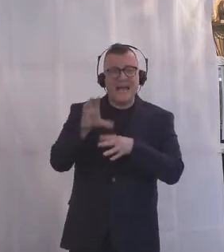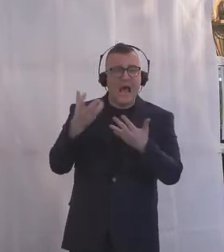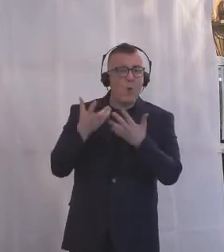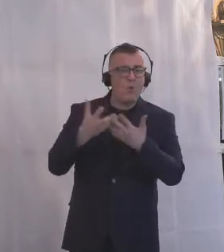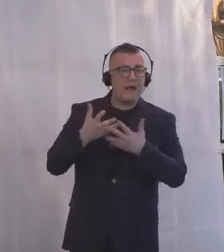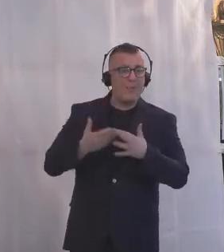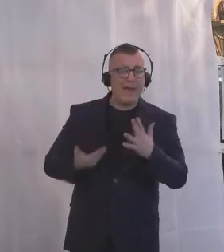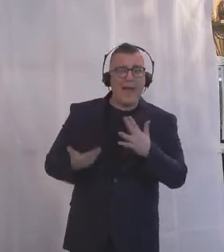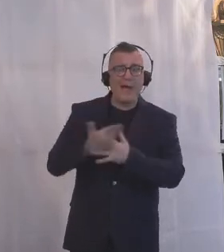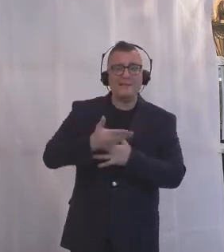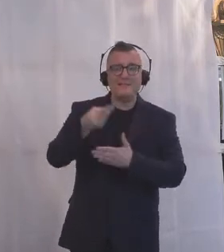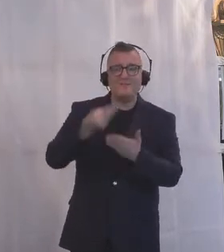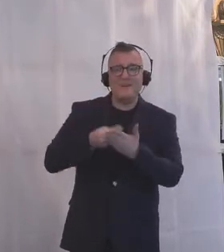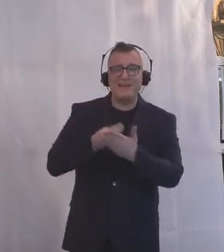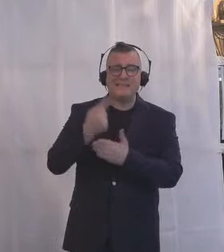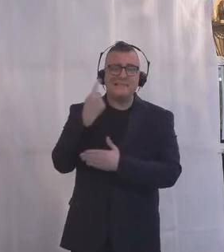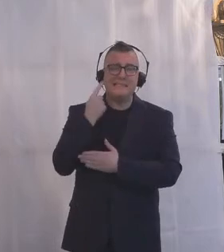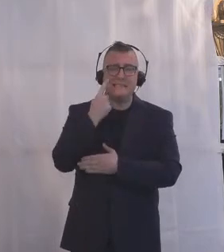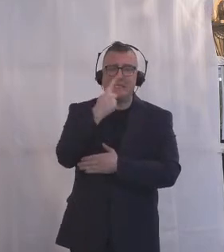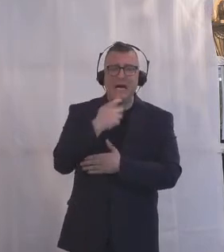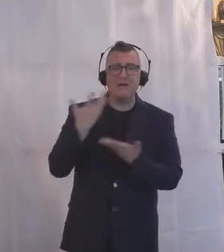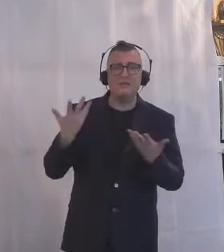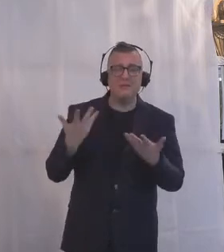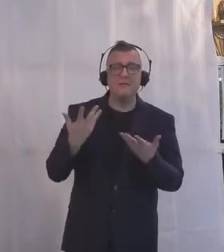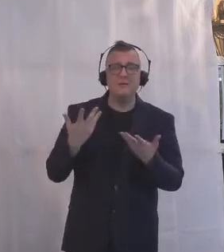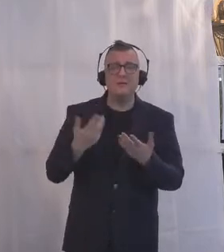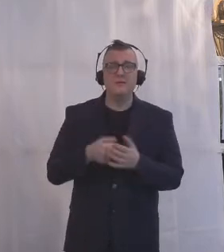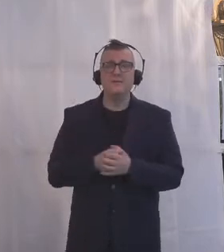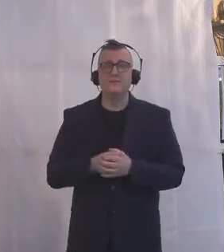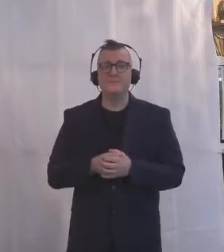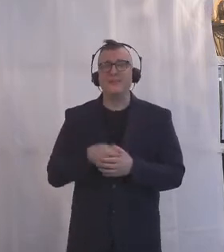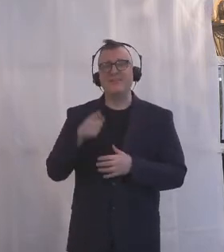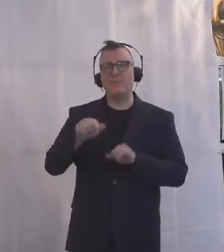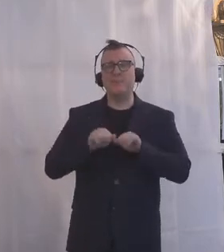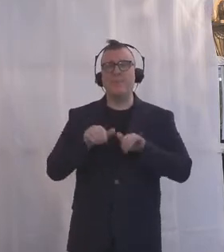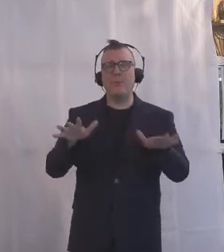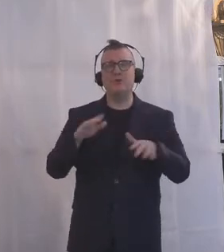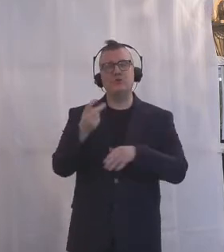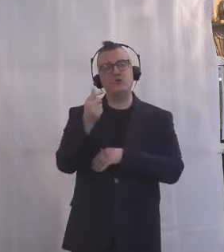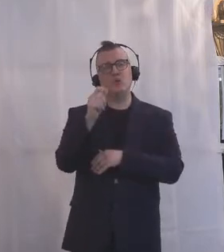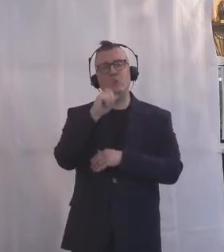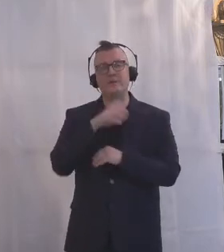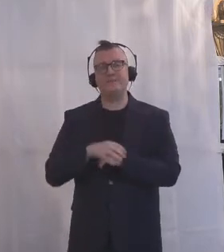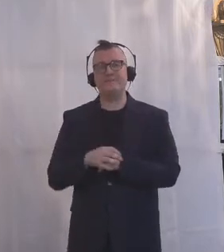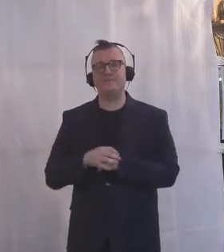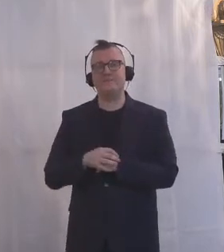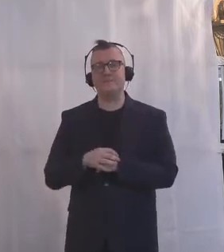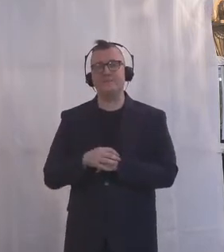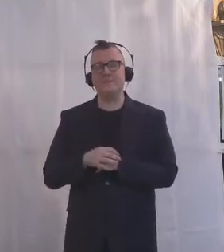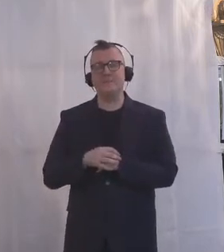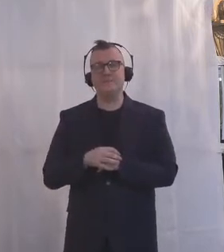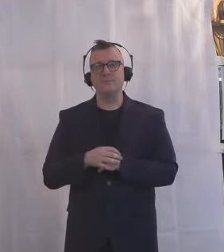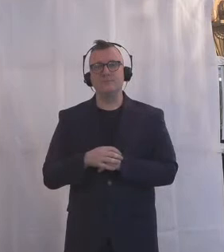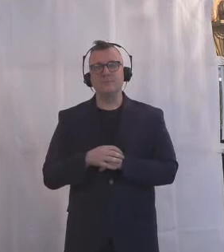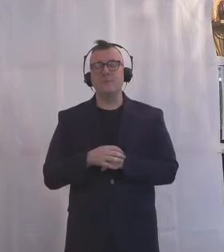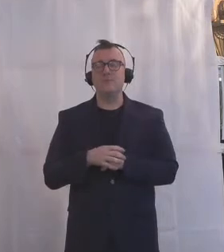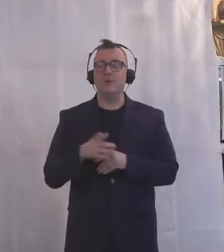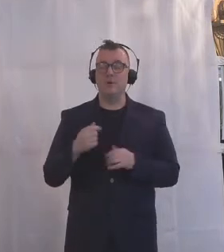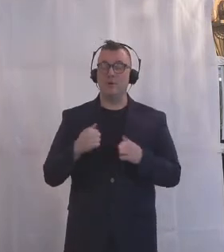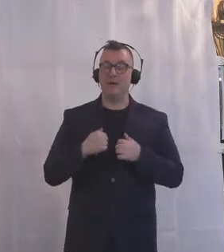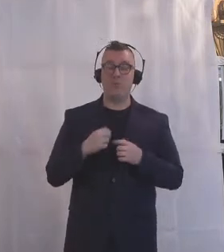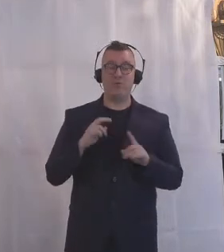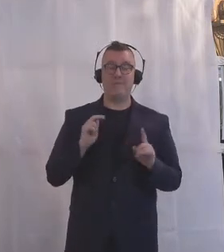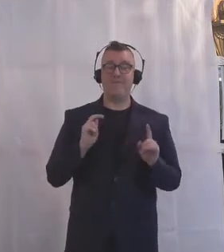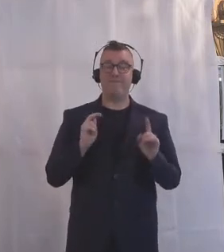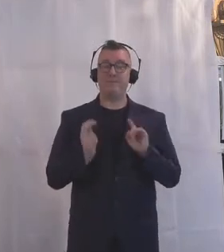make that access to finance easier. And that will be published very soon. But I think from our own point of view, looking